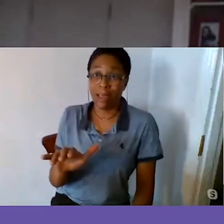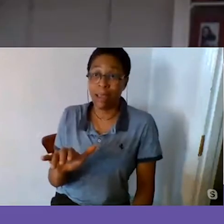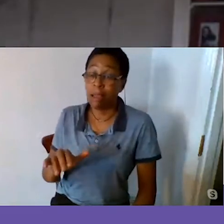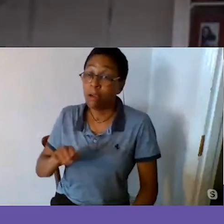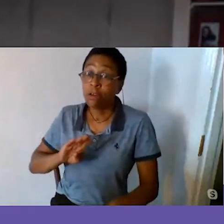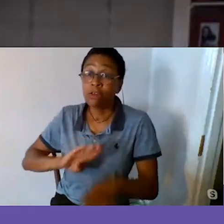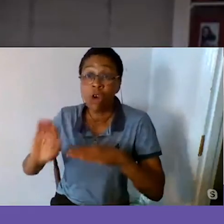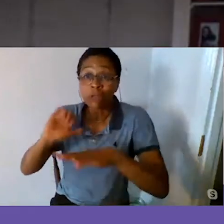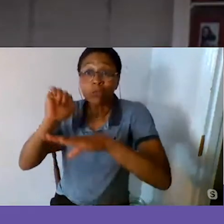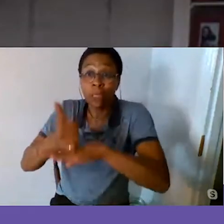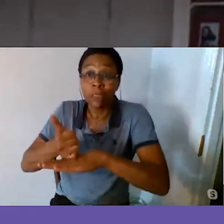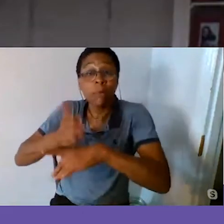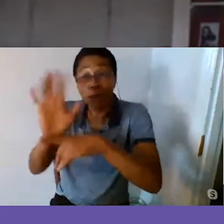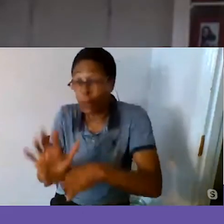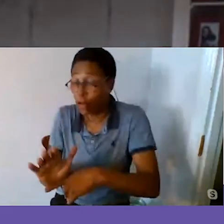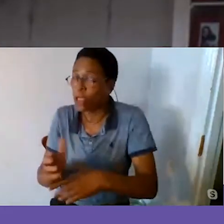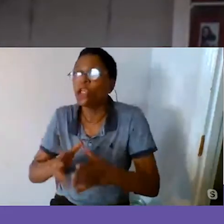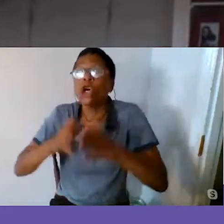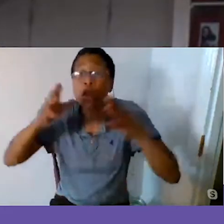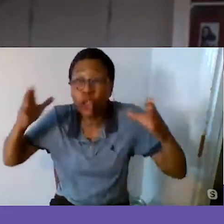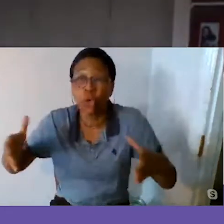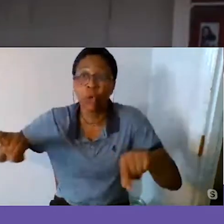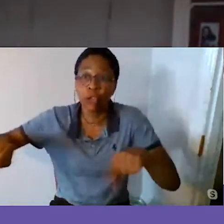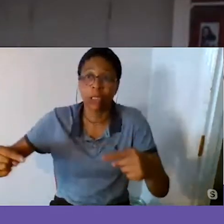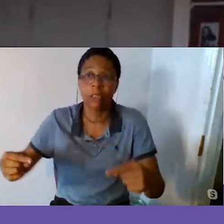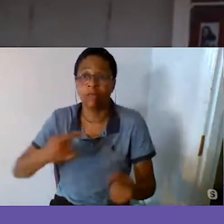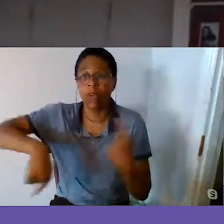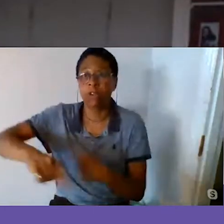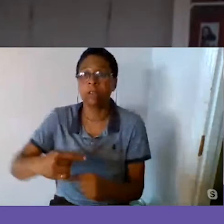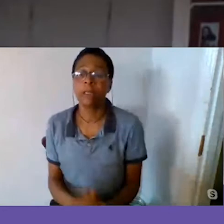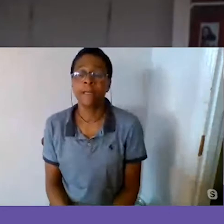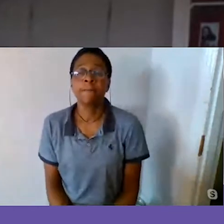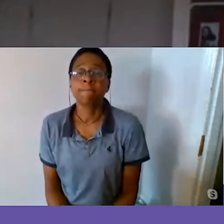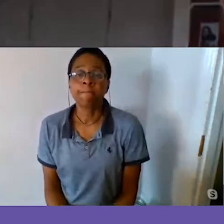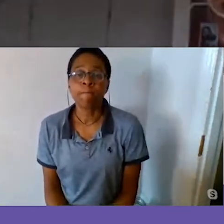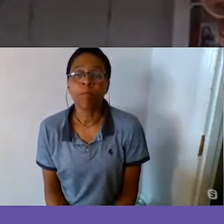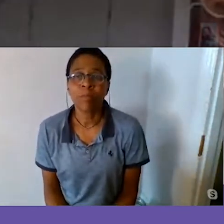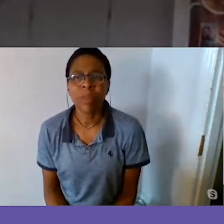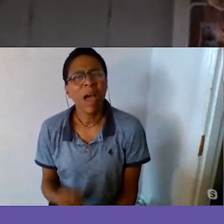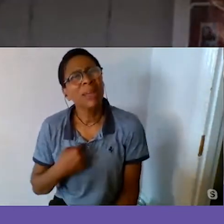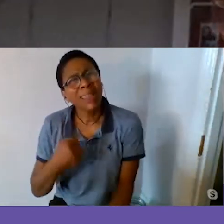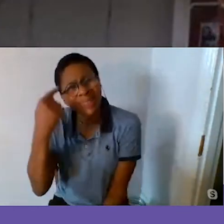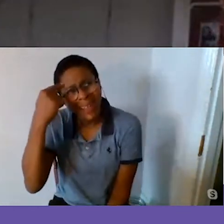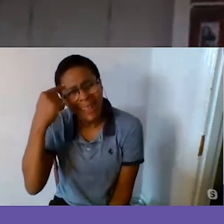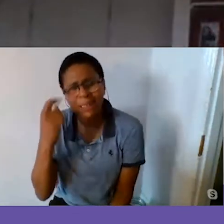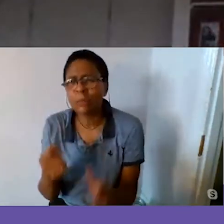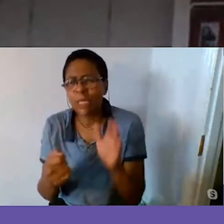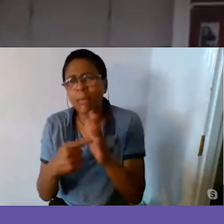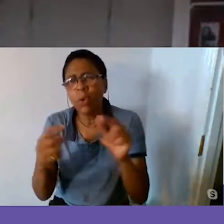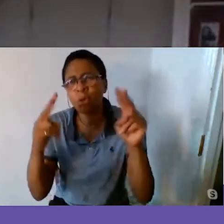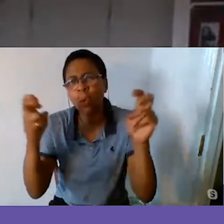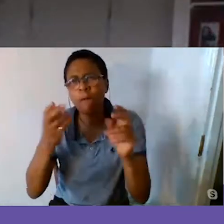film shown is like a huge ordeal. Um, and I think it was like there was this really important quote which I always